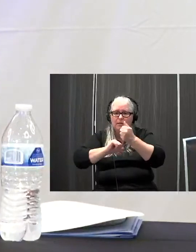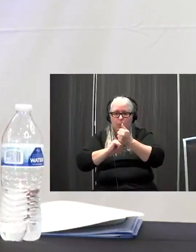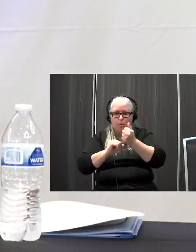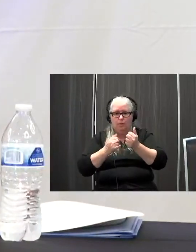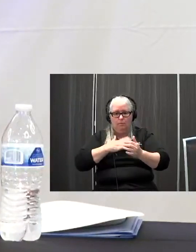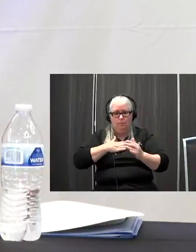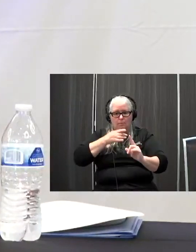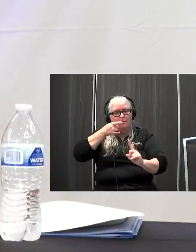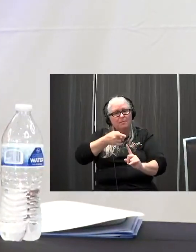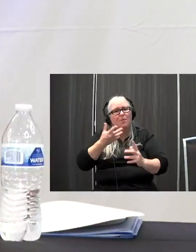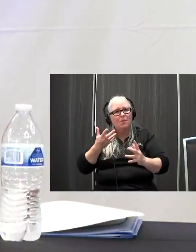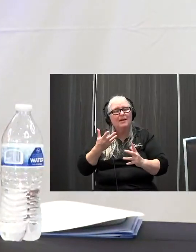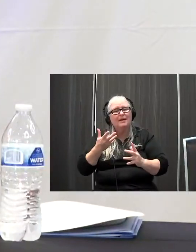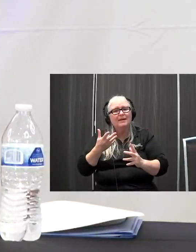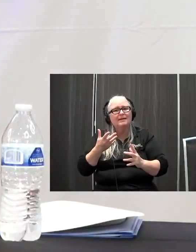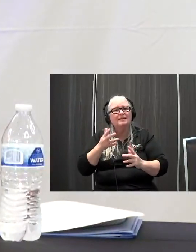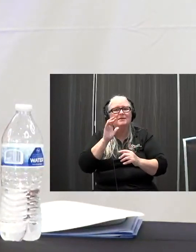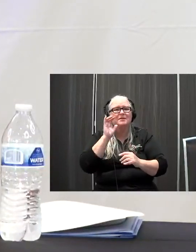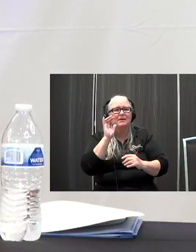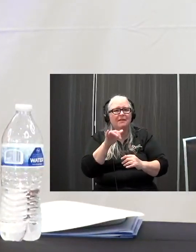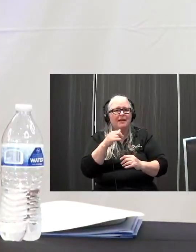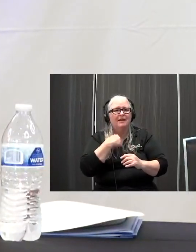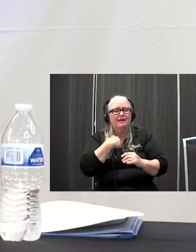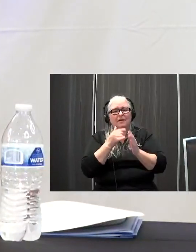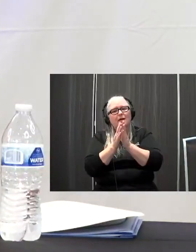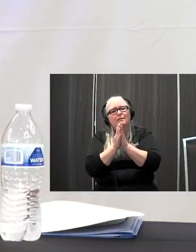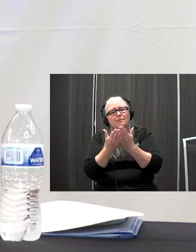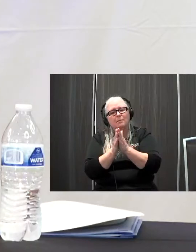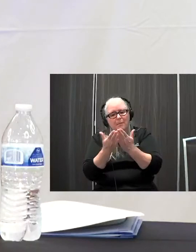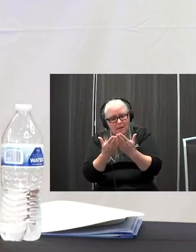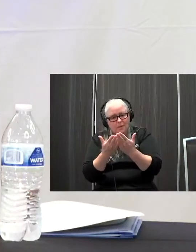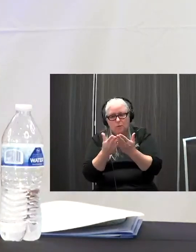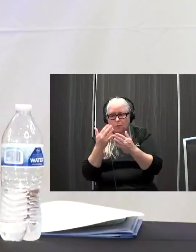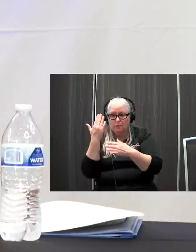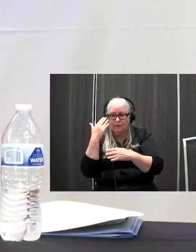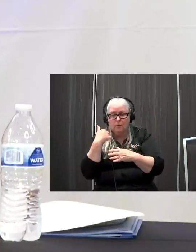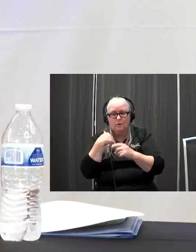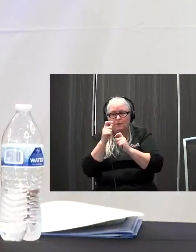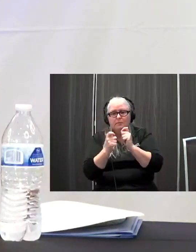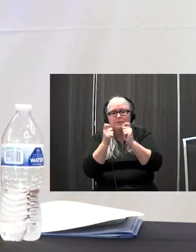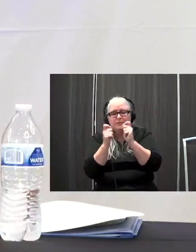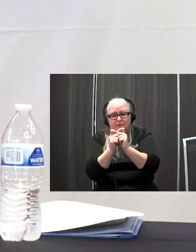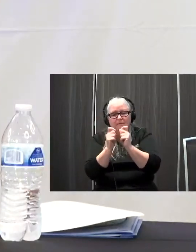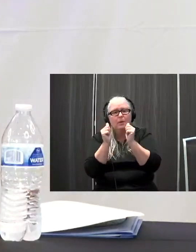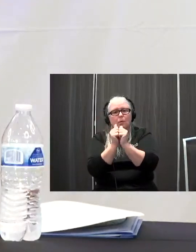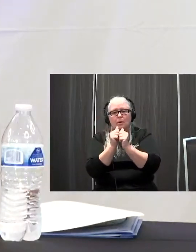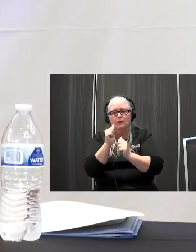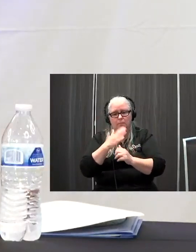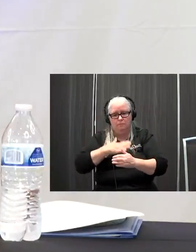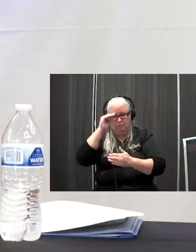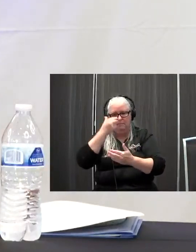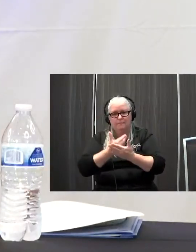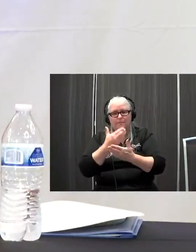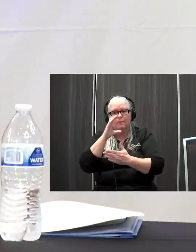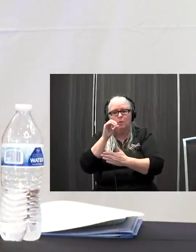things. So that I've made binders before that are specific to Cole, but then also